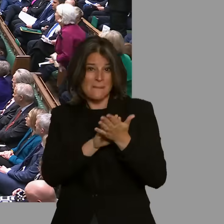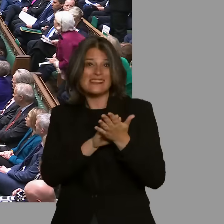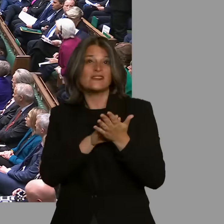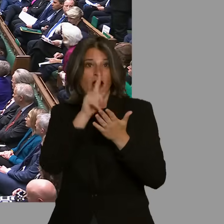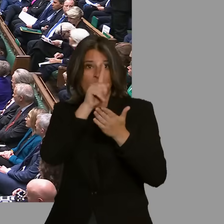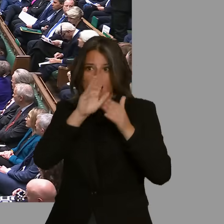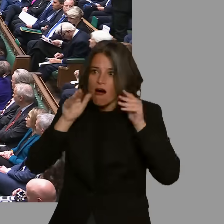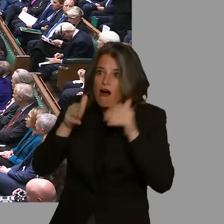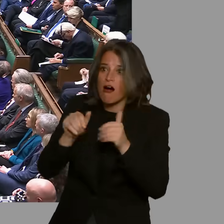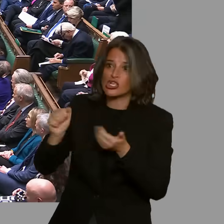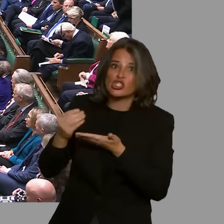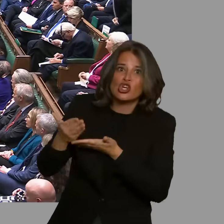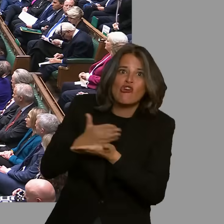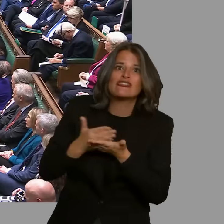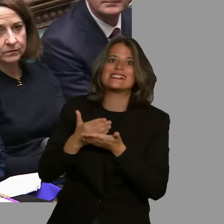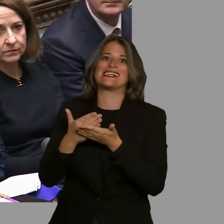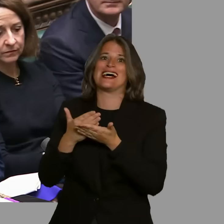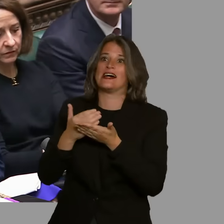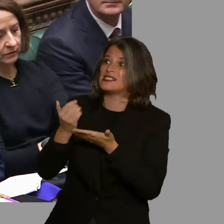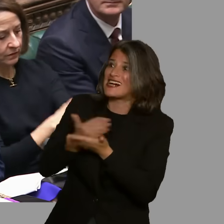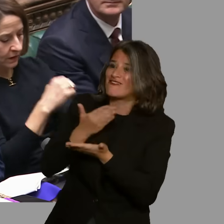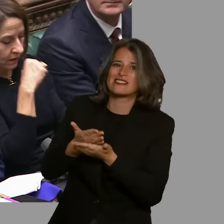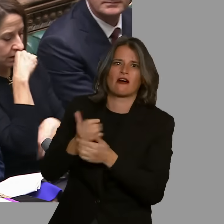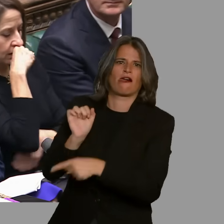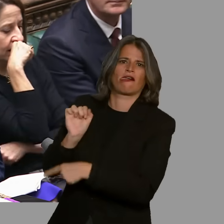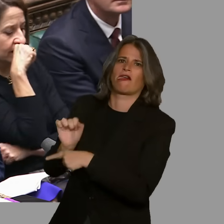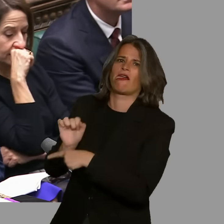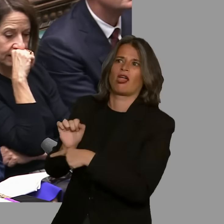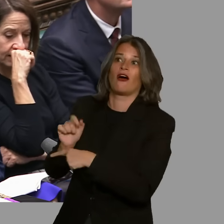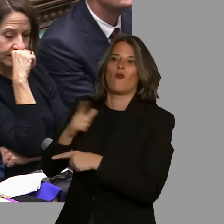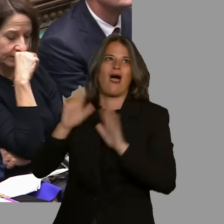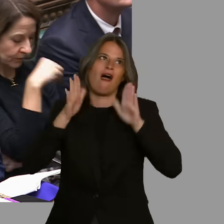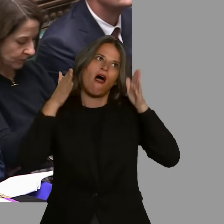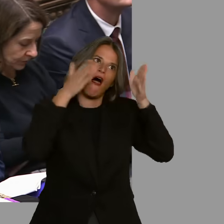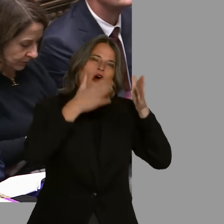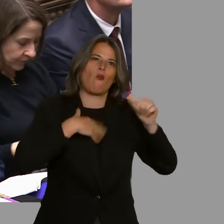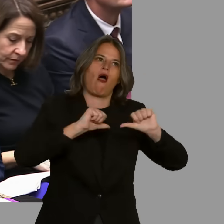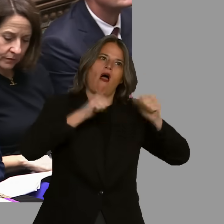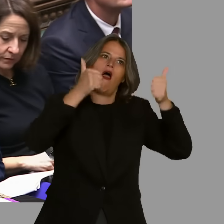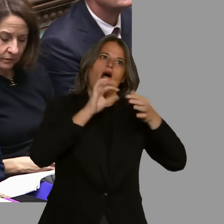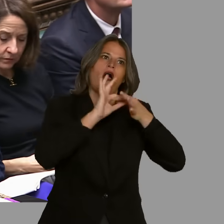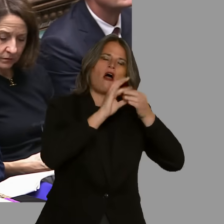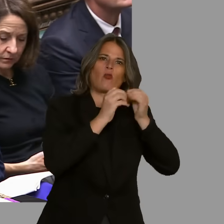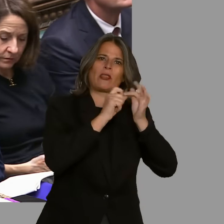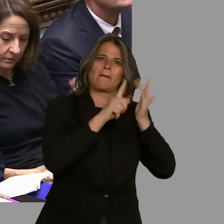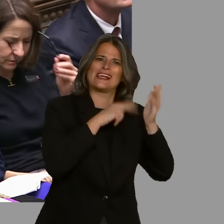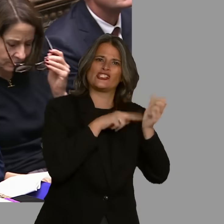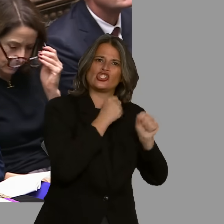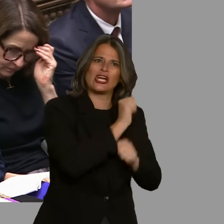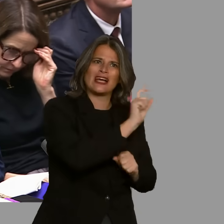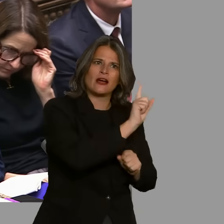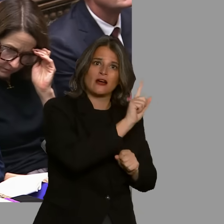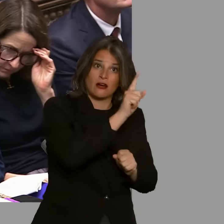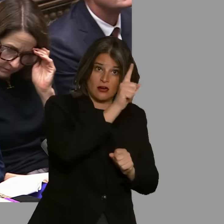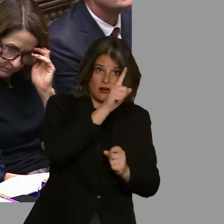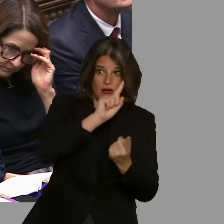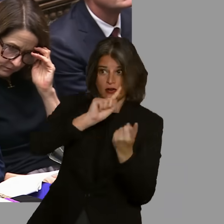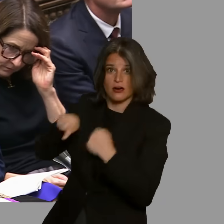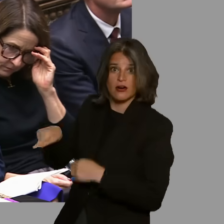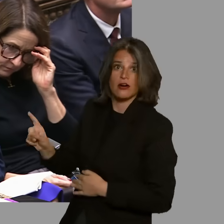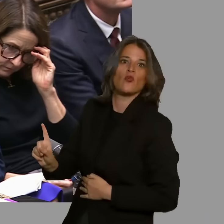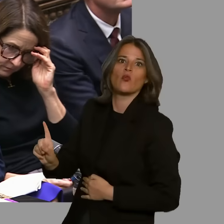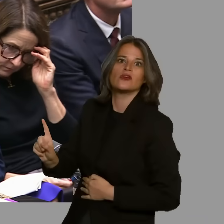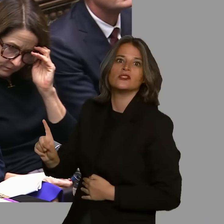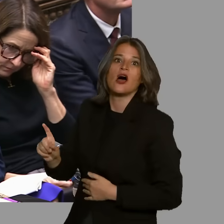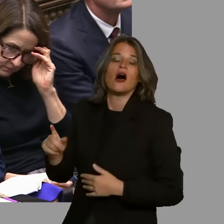given and will continue to give support to Hong Kongers who need and deserve that support, and she will be assured that the Jimmy